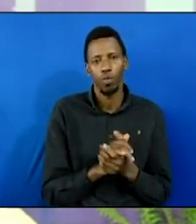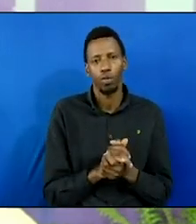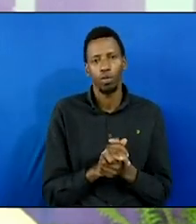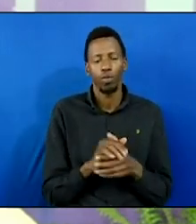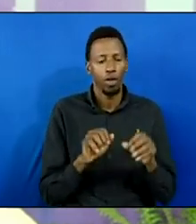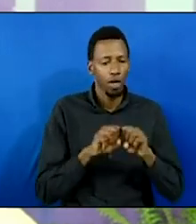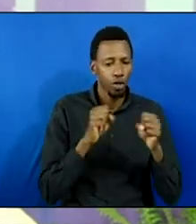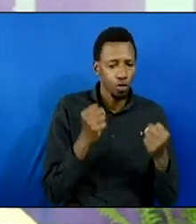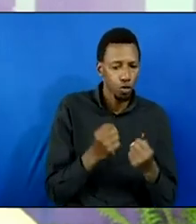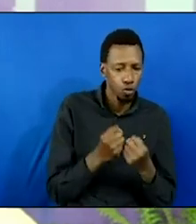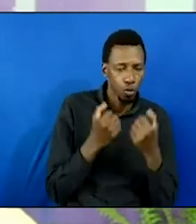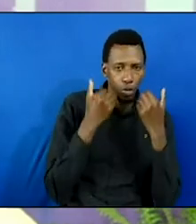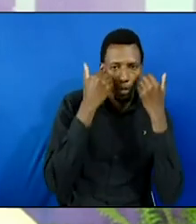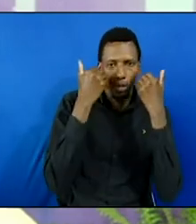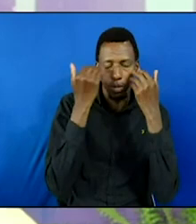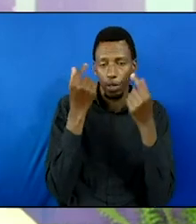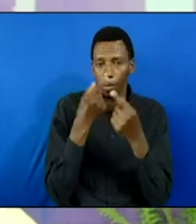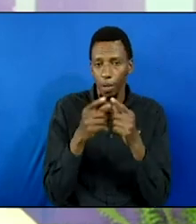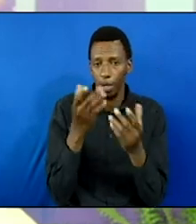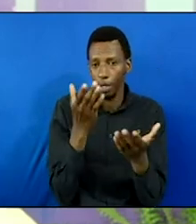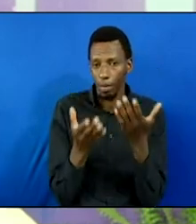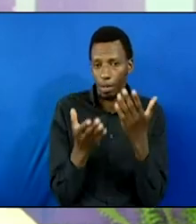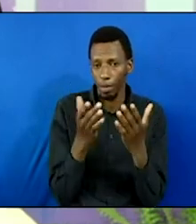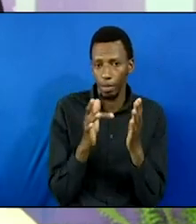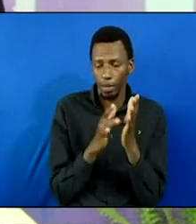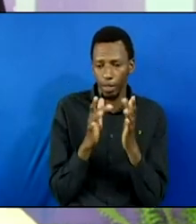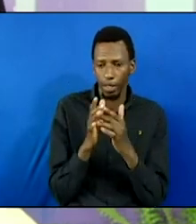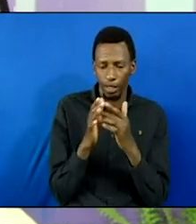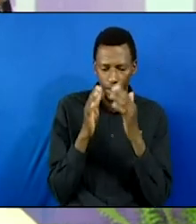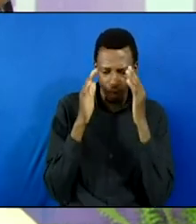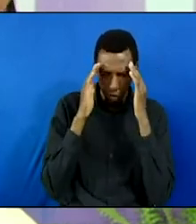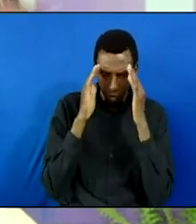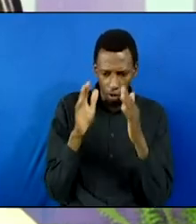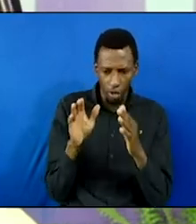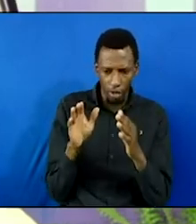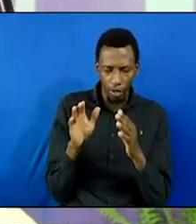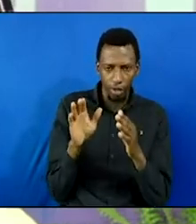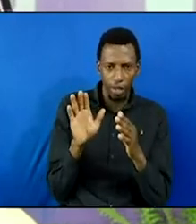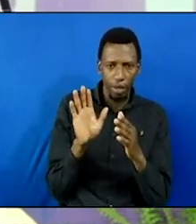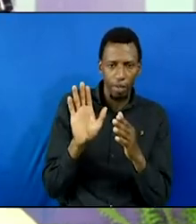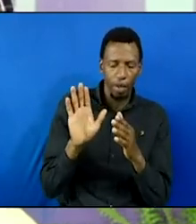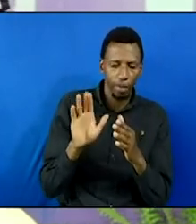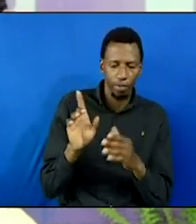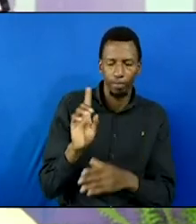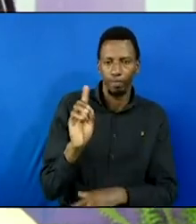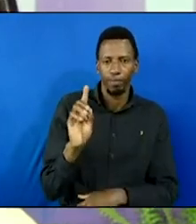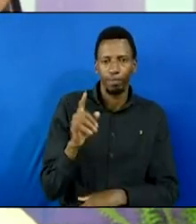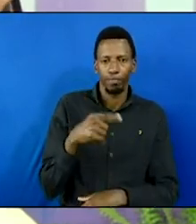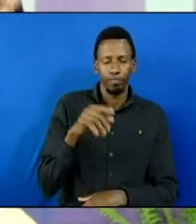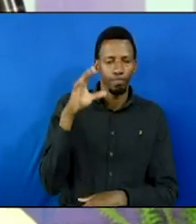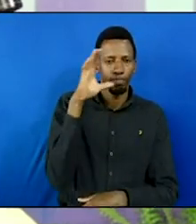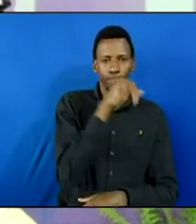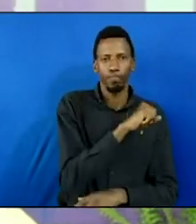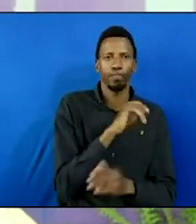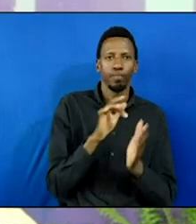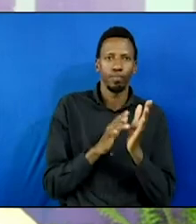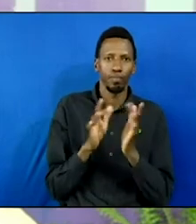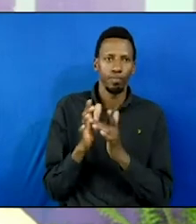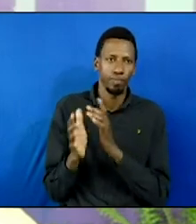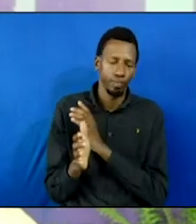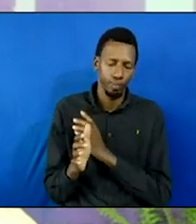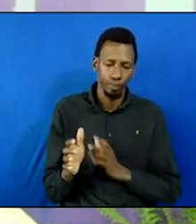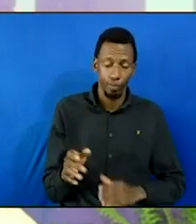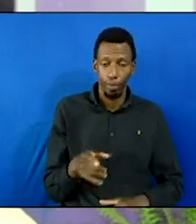social frustration, but probably Jesus doesn't seem to be turning out to be like that. And we miss out on Jesus